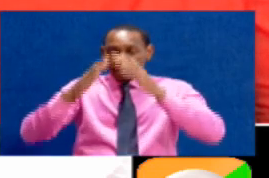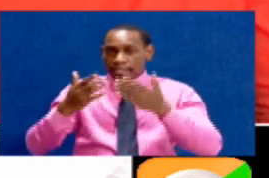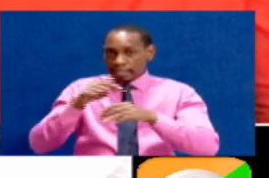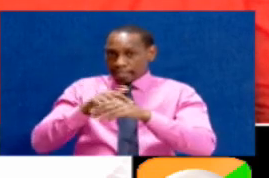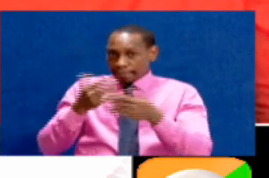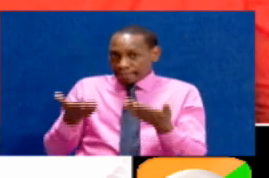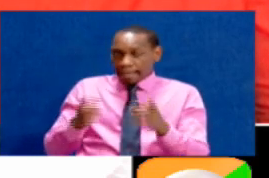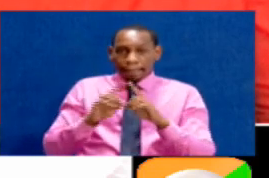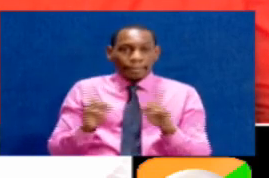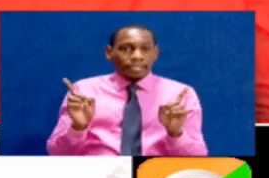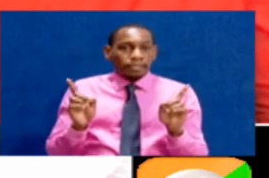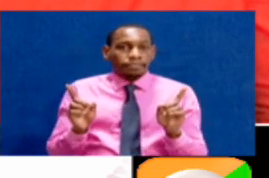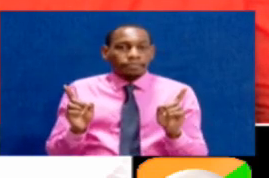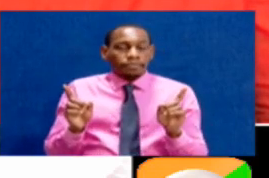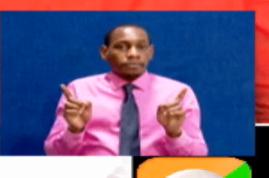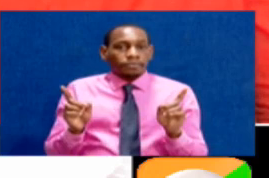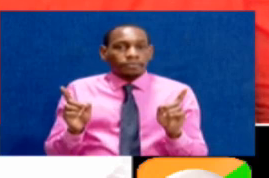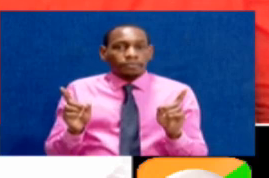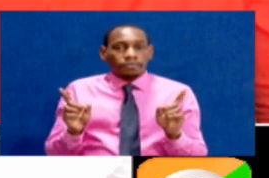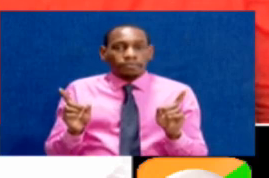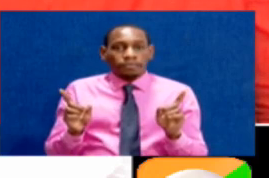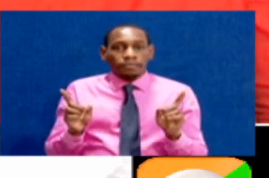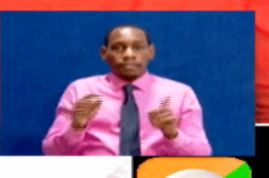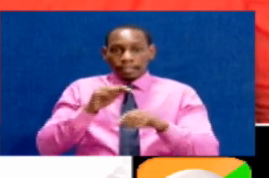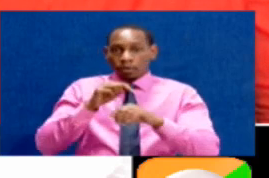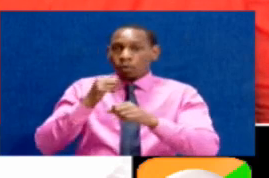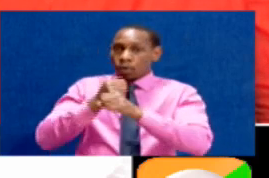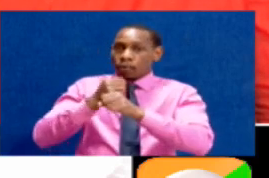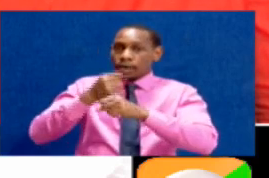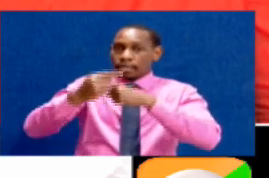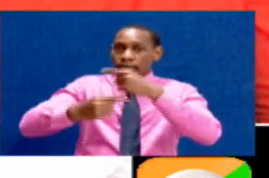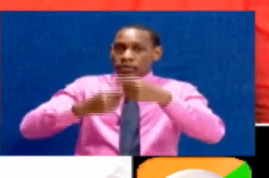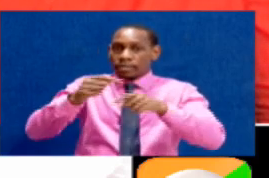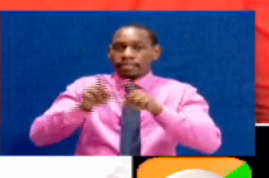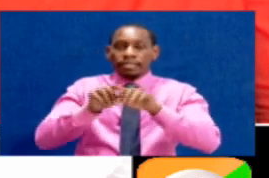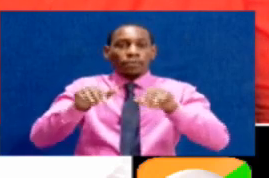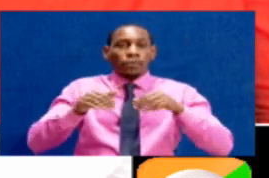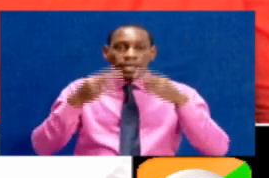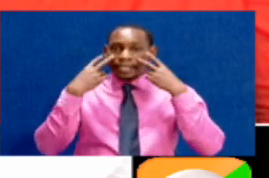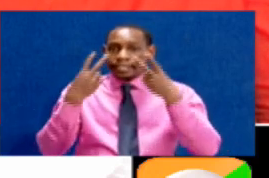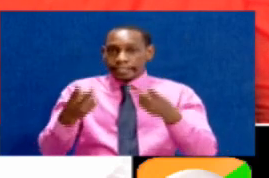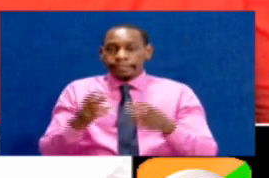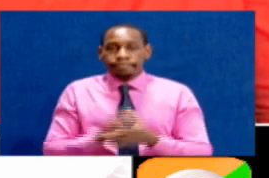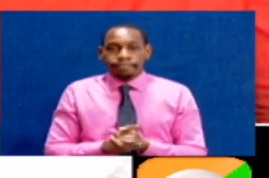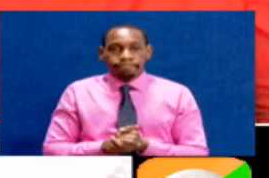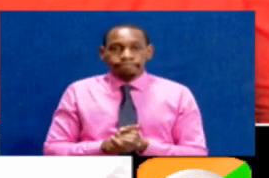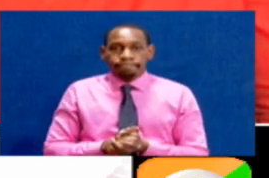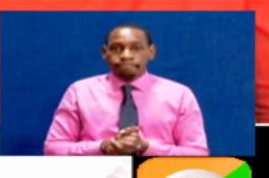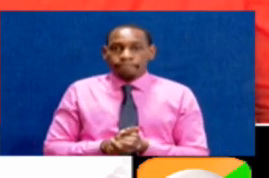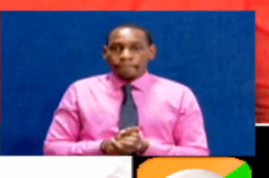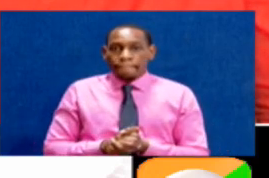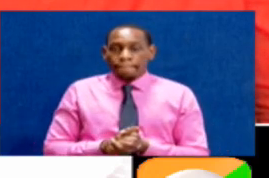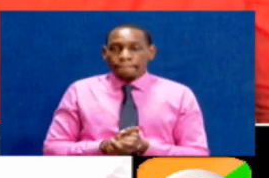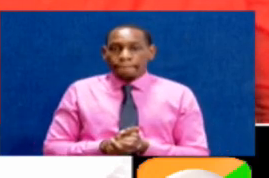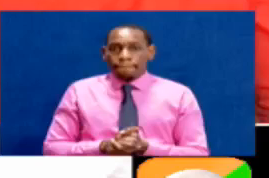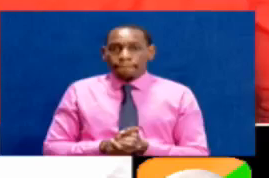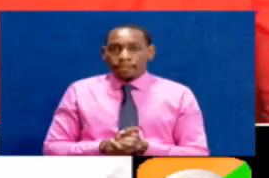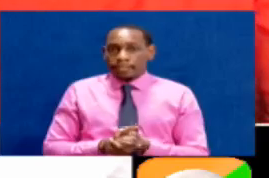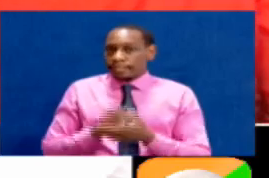far. But it's still work in progress, and we still wait to see. So I